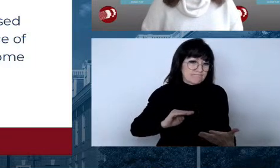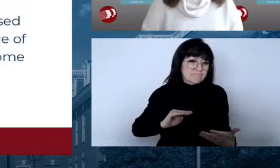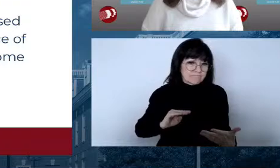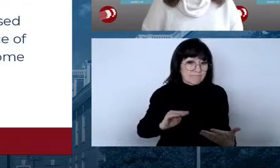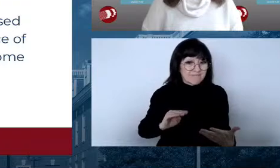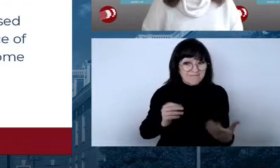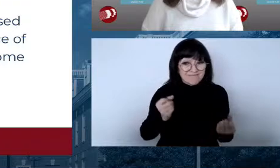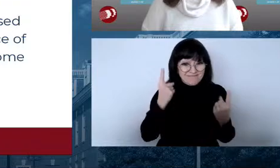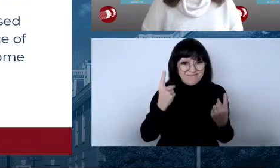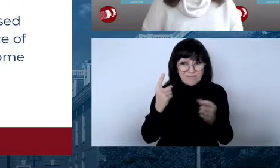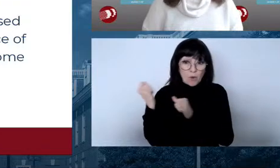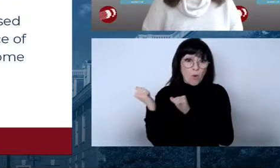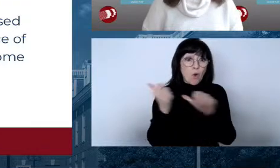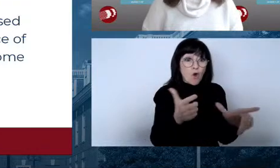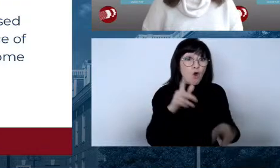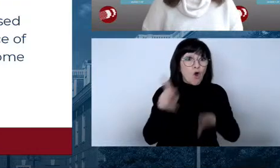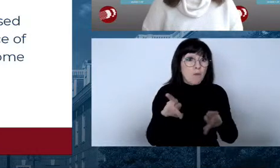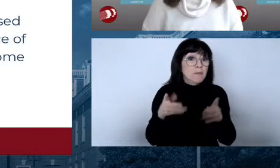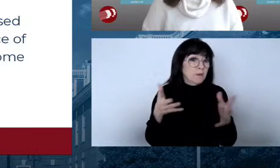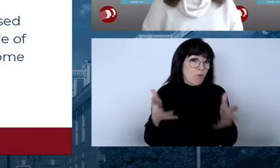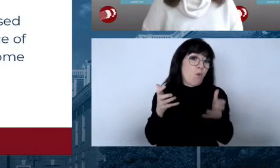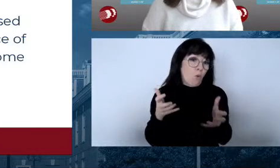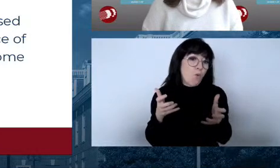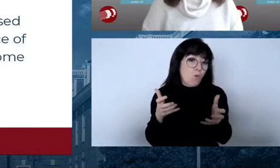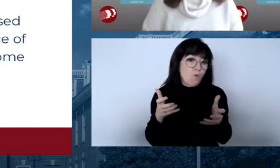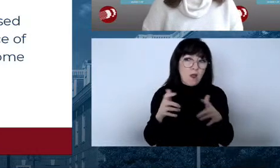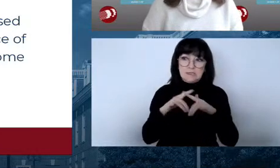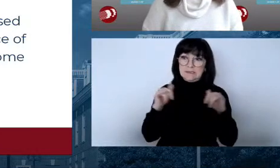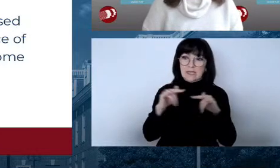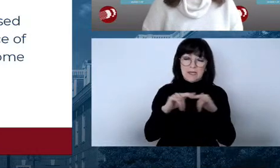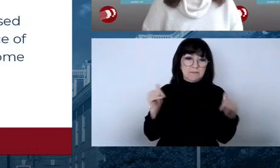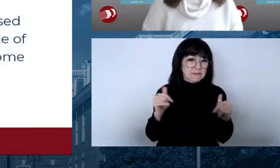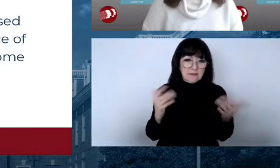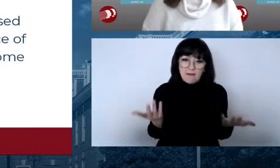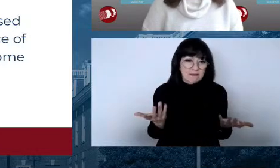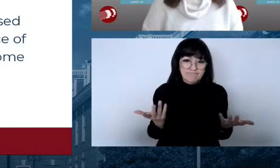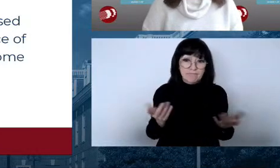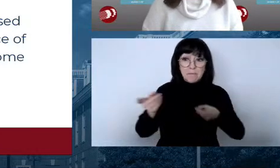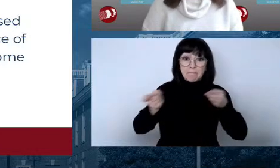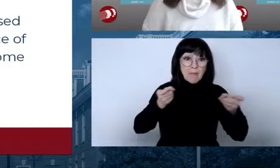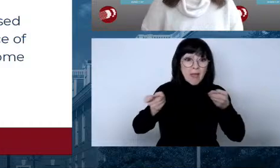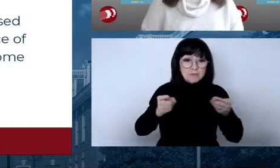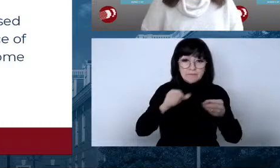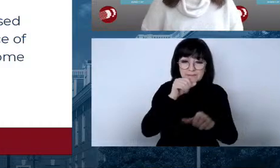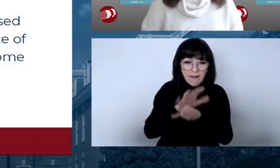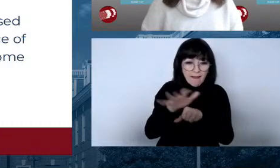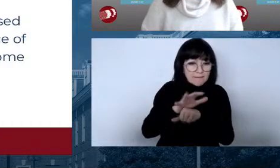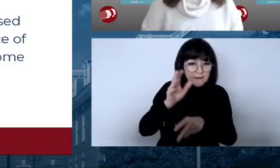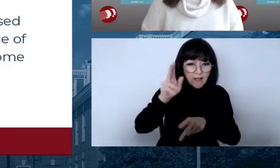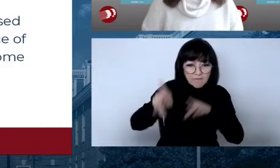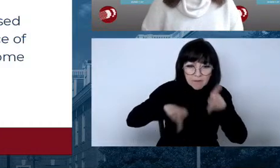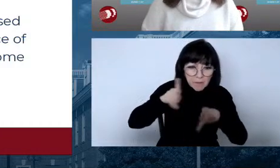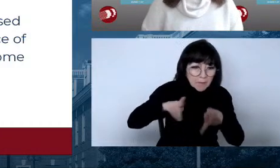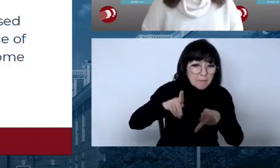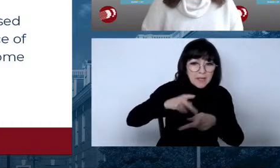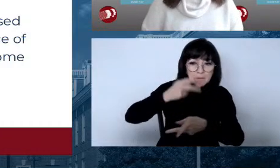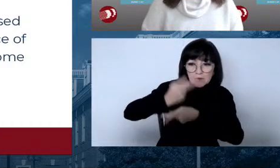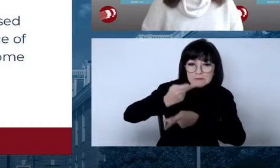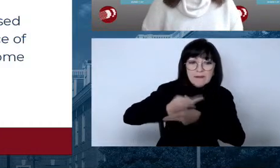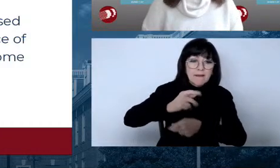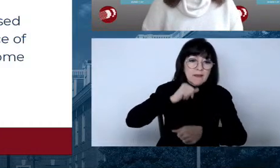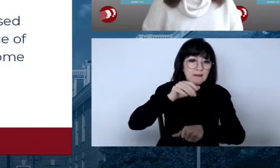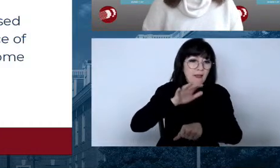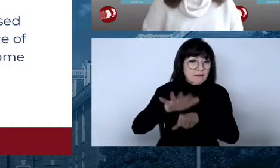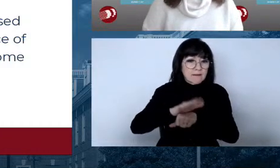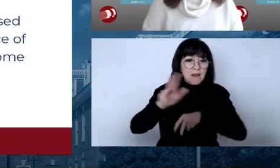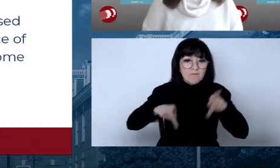same time, even the best plans and resource management is just not going to be able to keep pace. So we hope demand will settle back down, but it